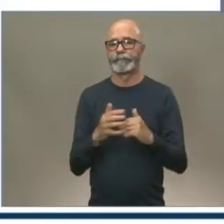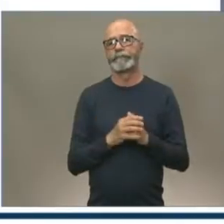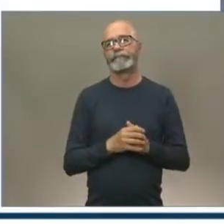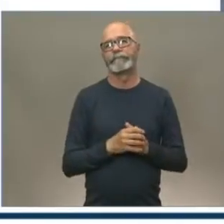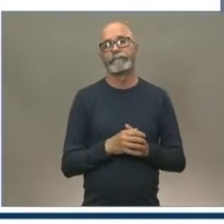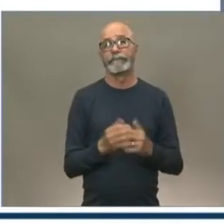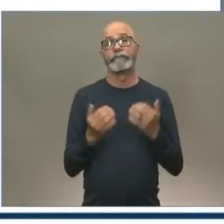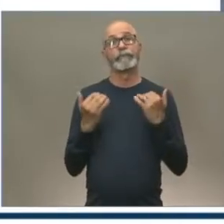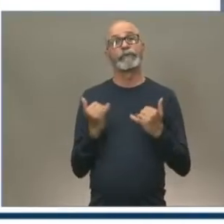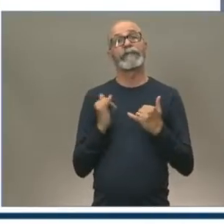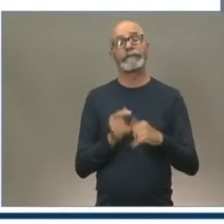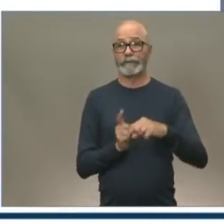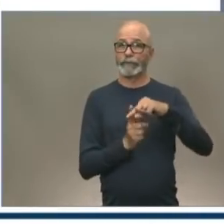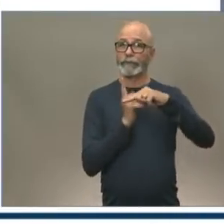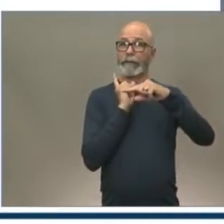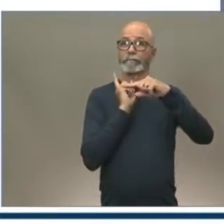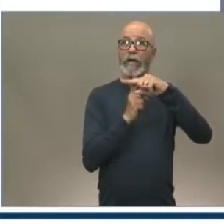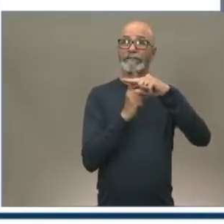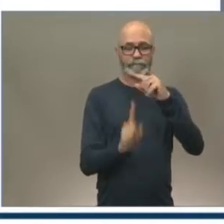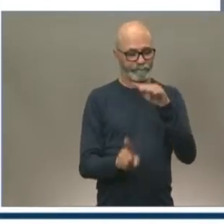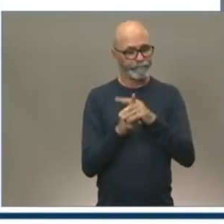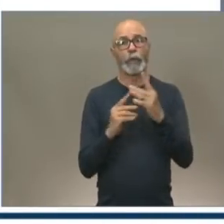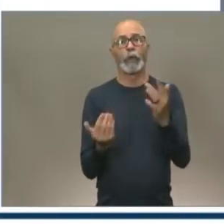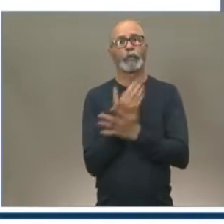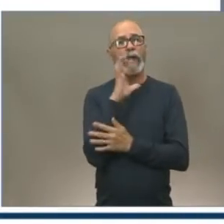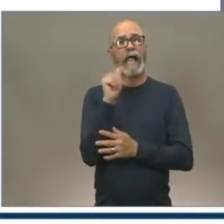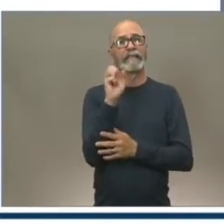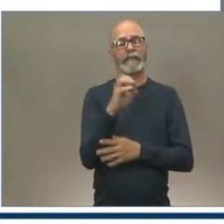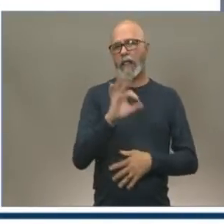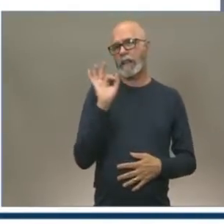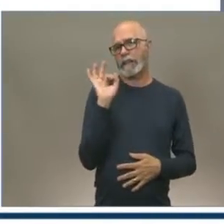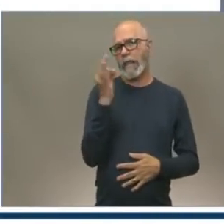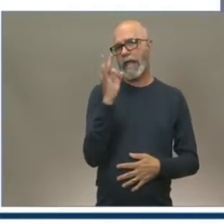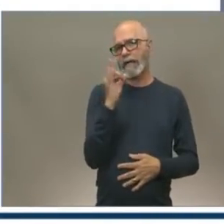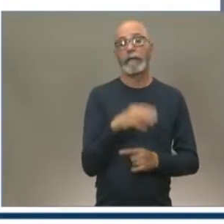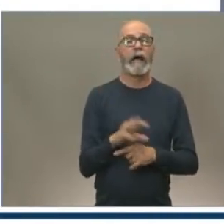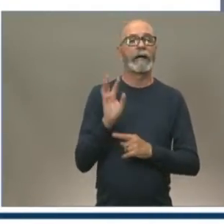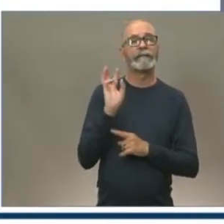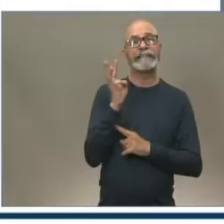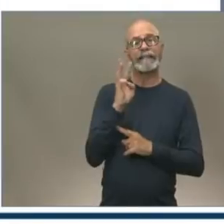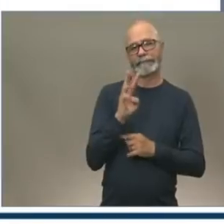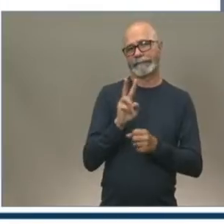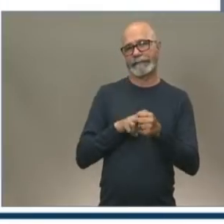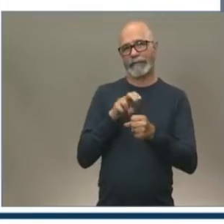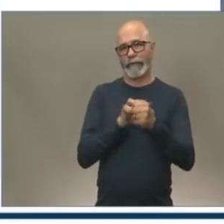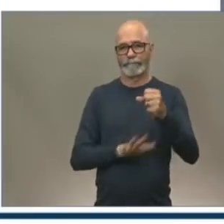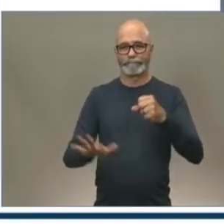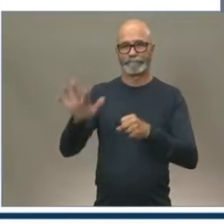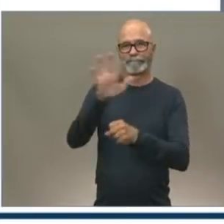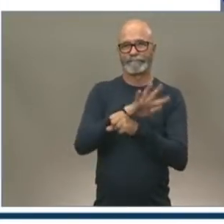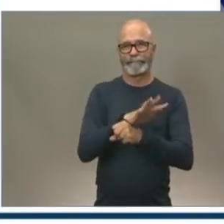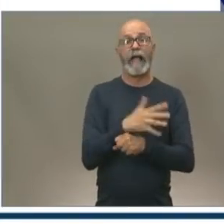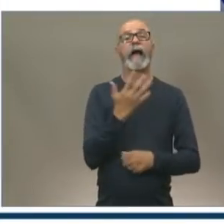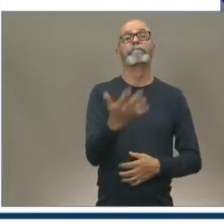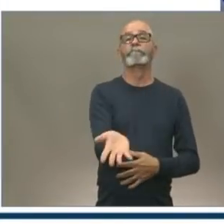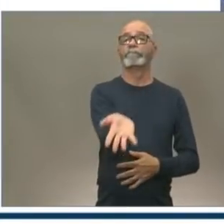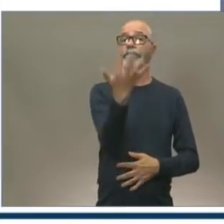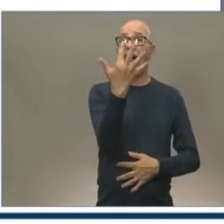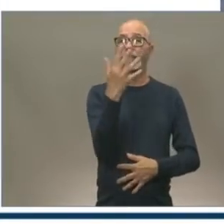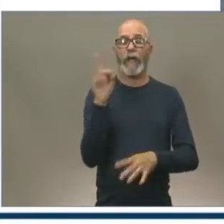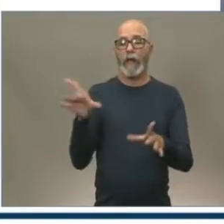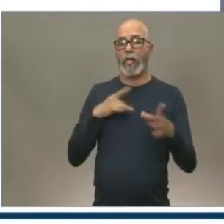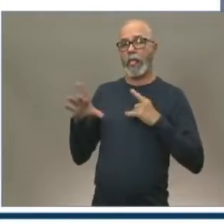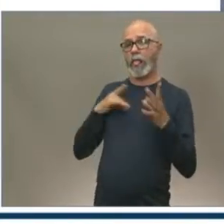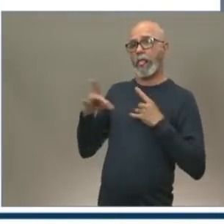today. 6 are in the central zone, 5 are close contacts, and 1 is under investigation. 2 in the western